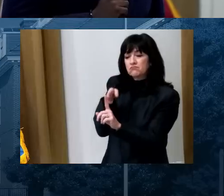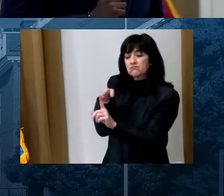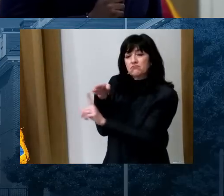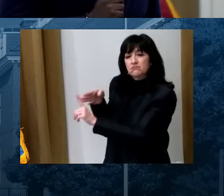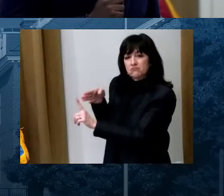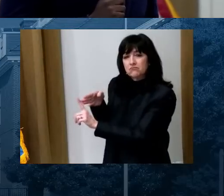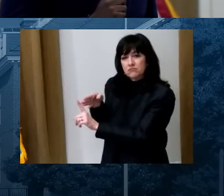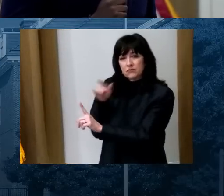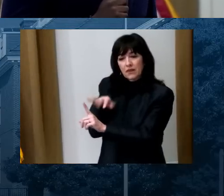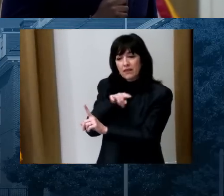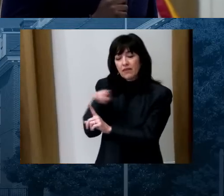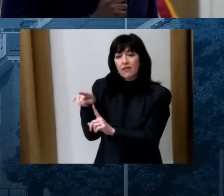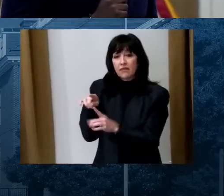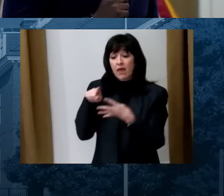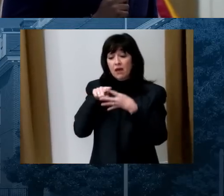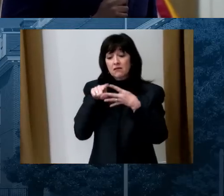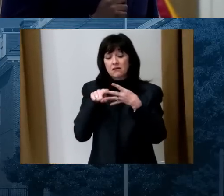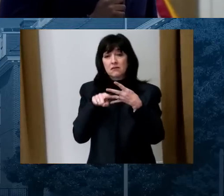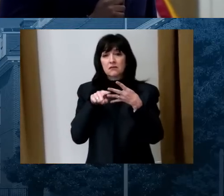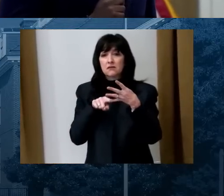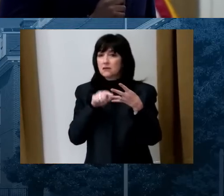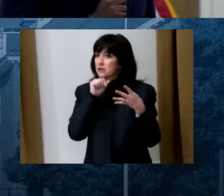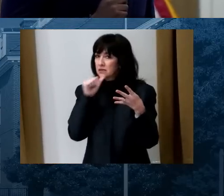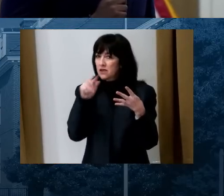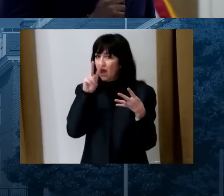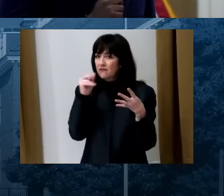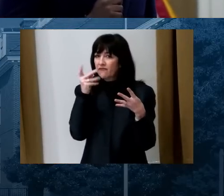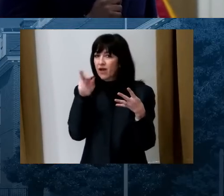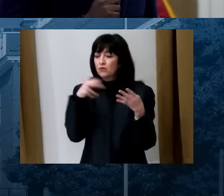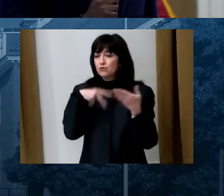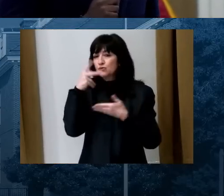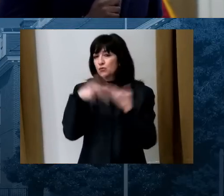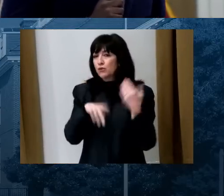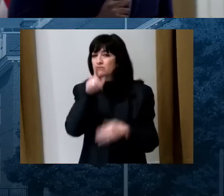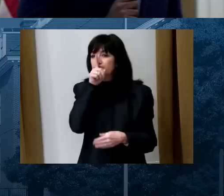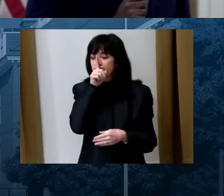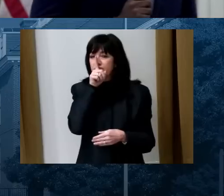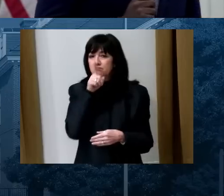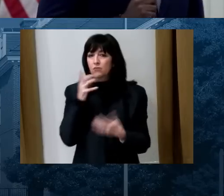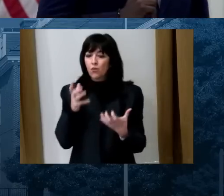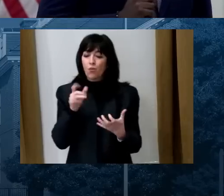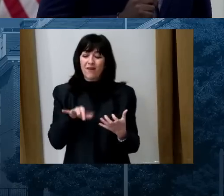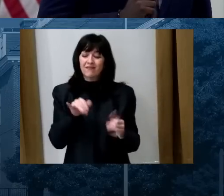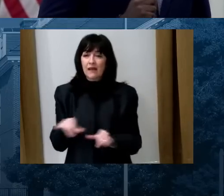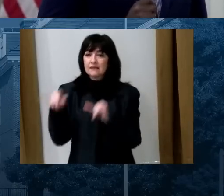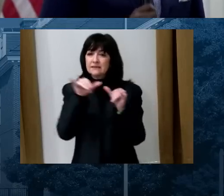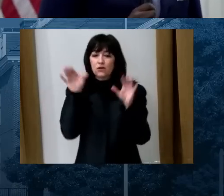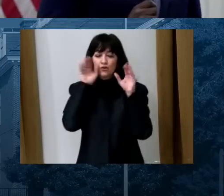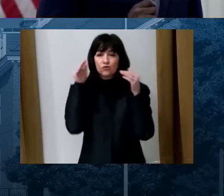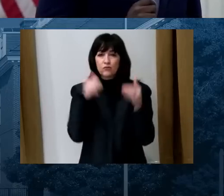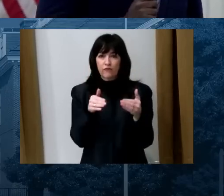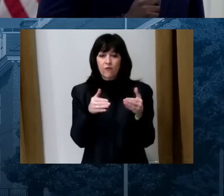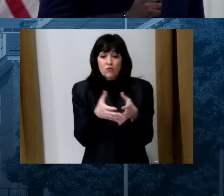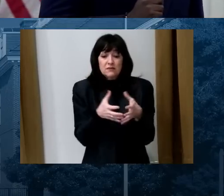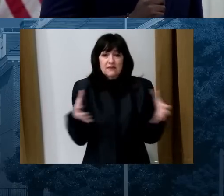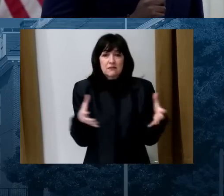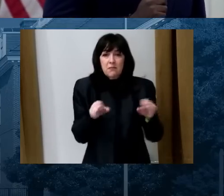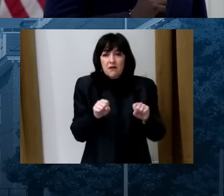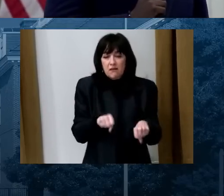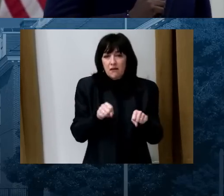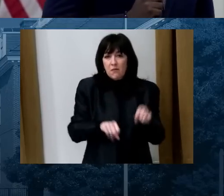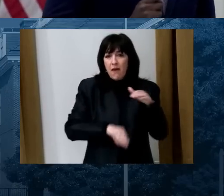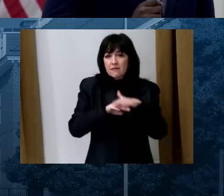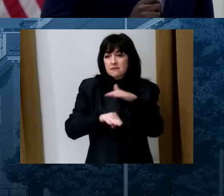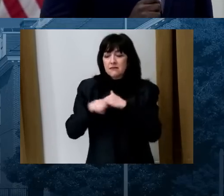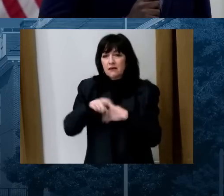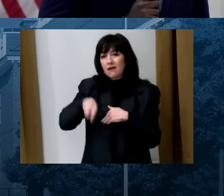that these 4 initiatives are not voucher programs, but instead are focused on expanding the capacity of affordable housing. Obviously,